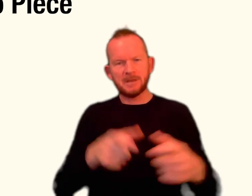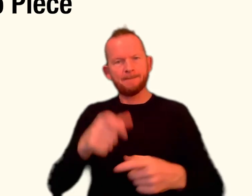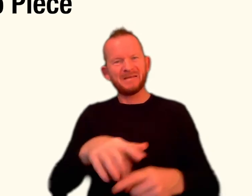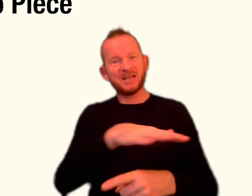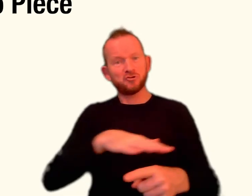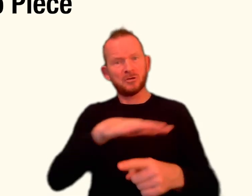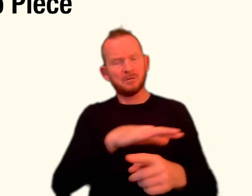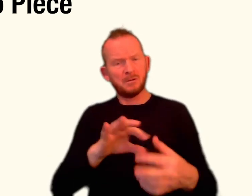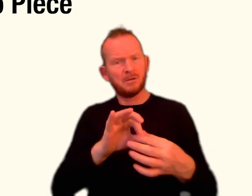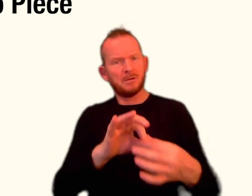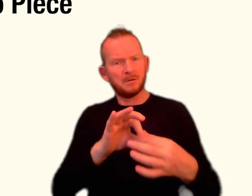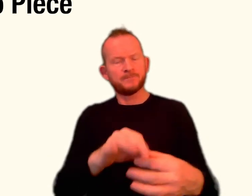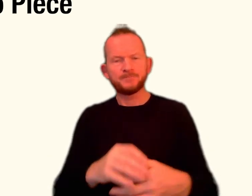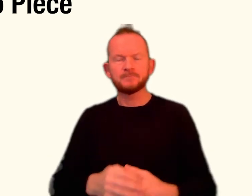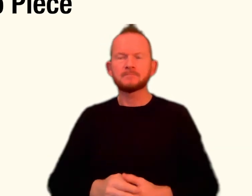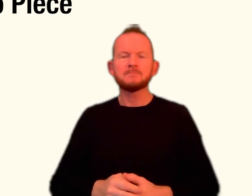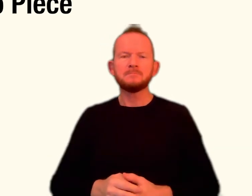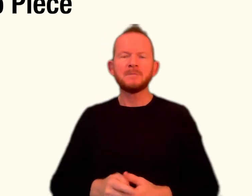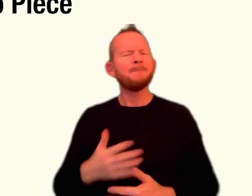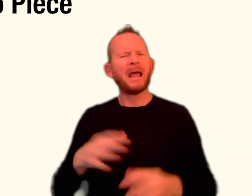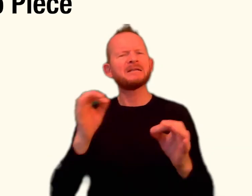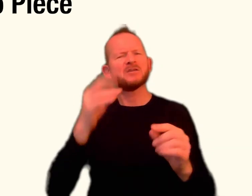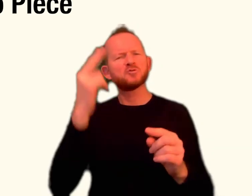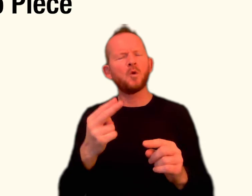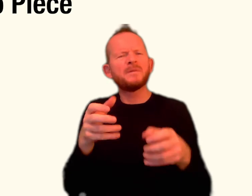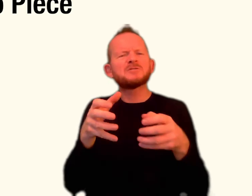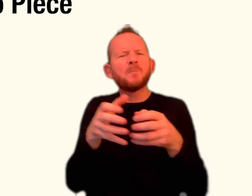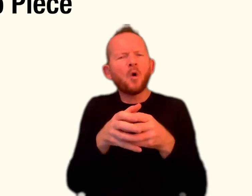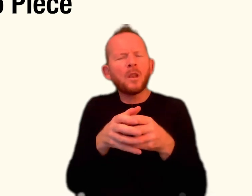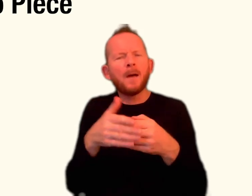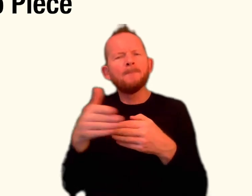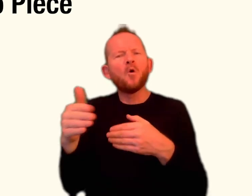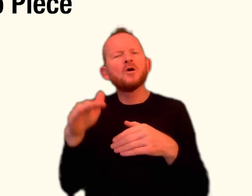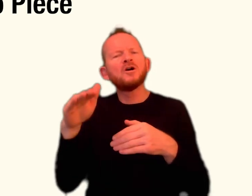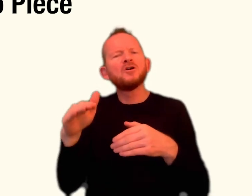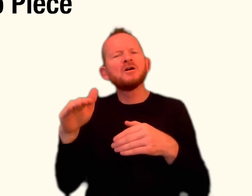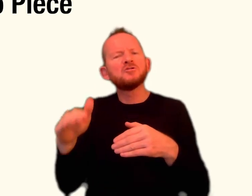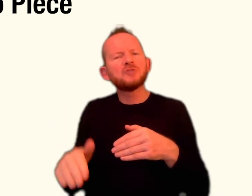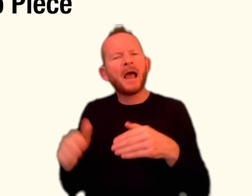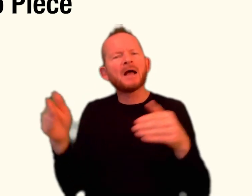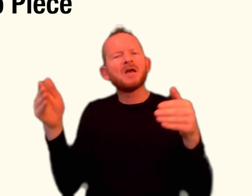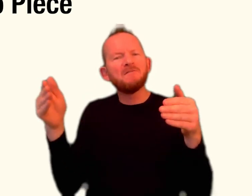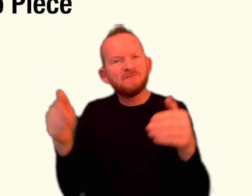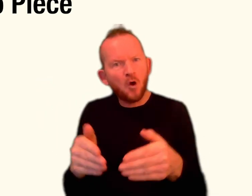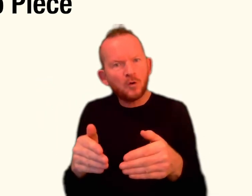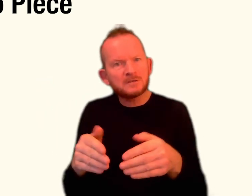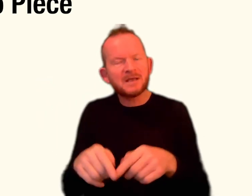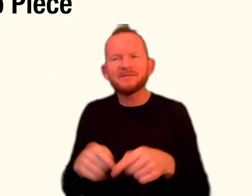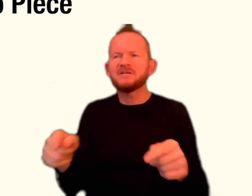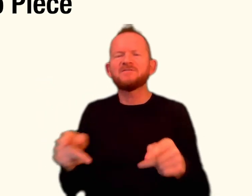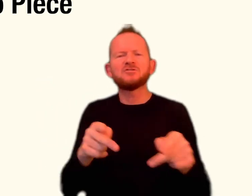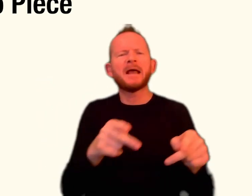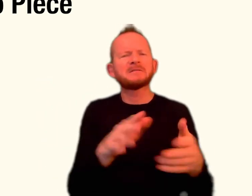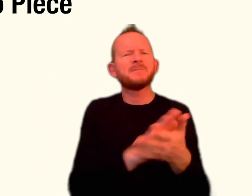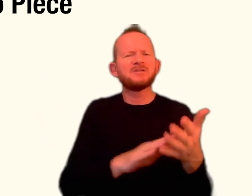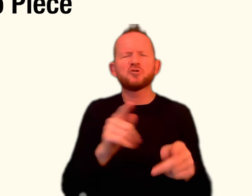position. My ideal school would be smaller, more child-focused, and also have different tracks so that you're not all being forced